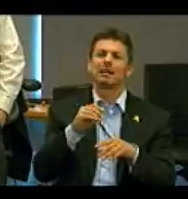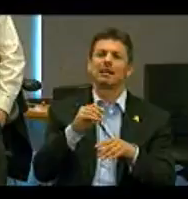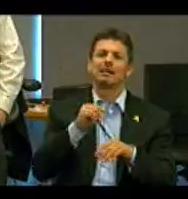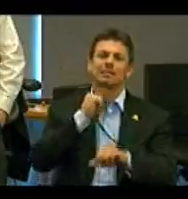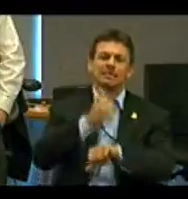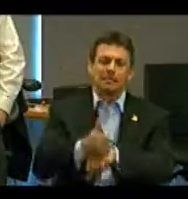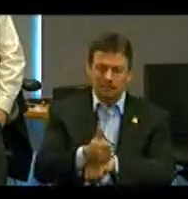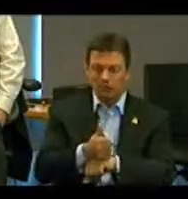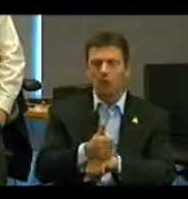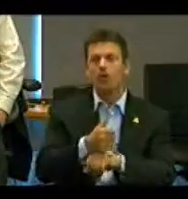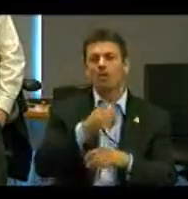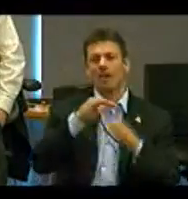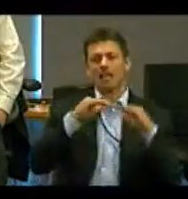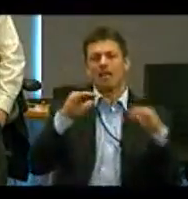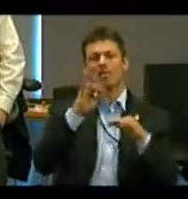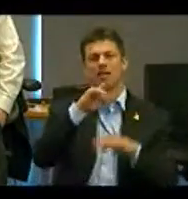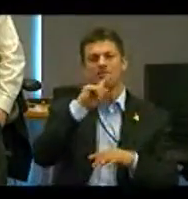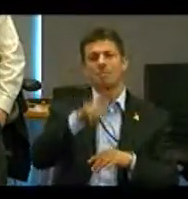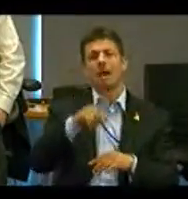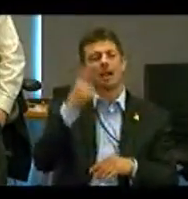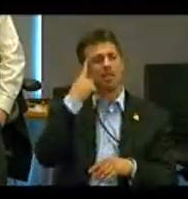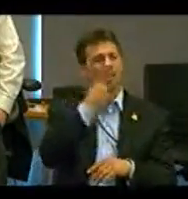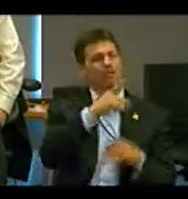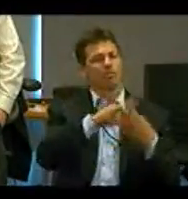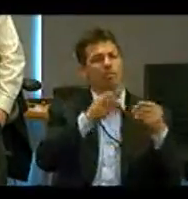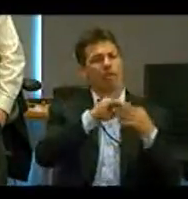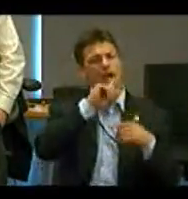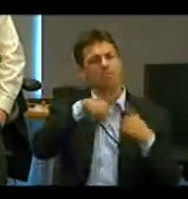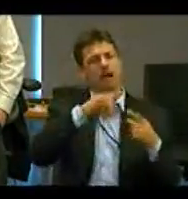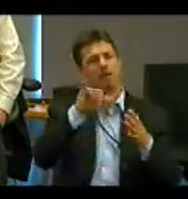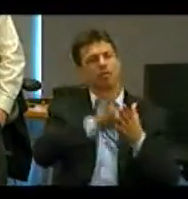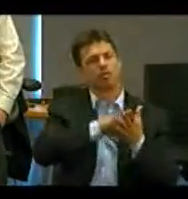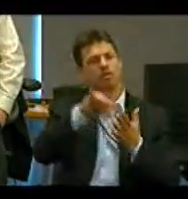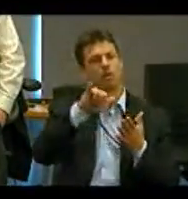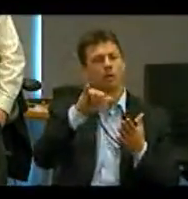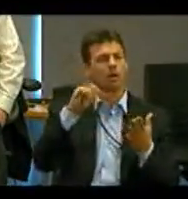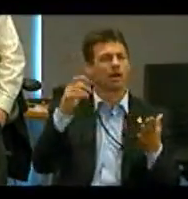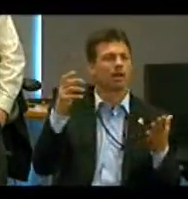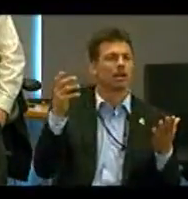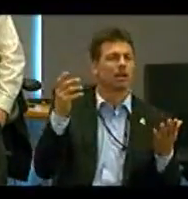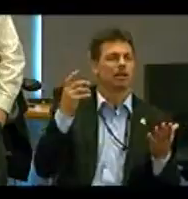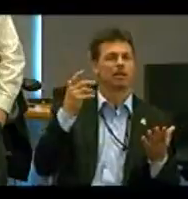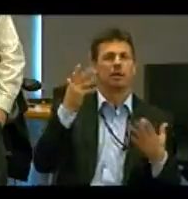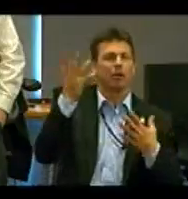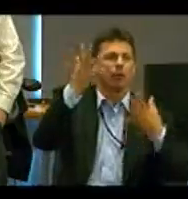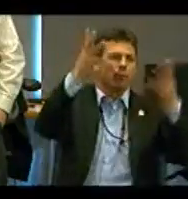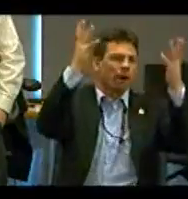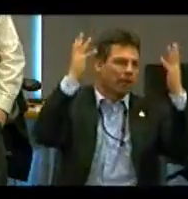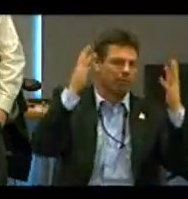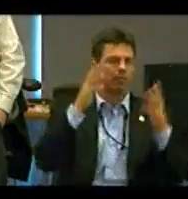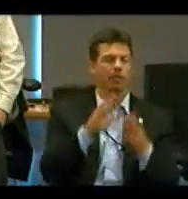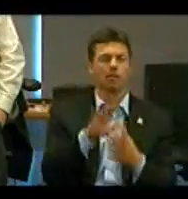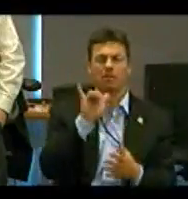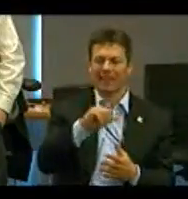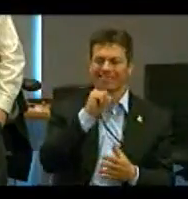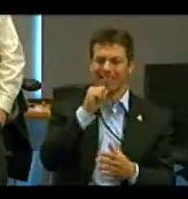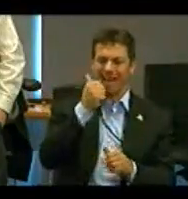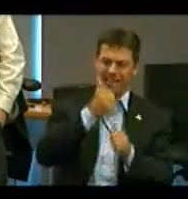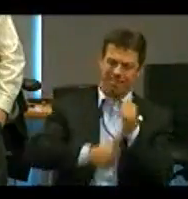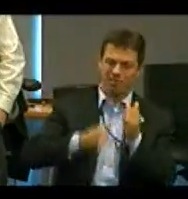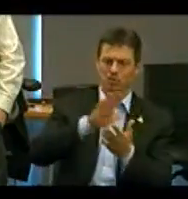command, like you were speaking about New York, I think, with the whatever. And that's not in every school